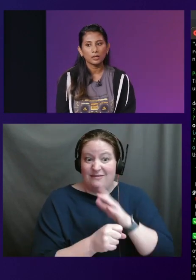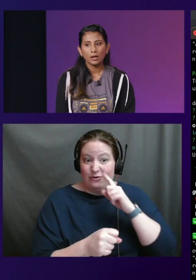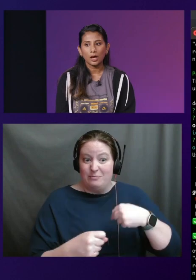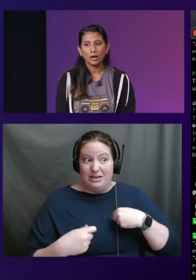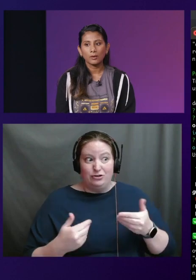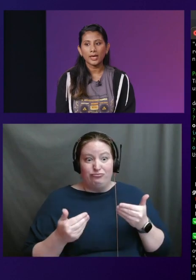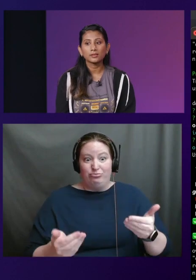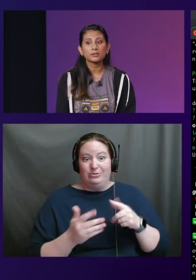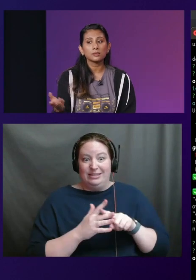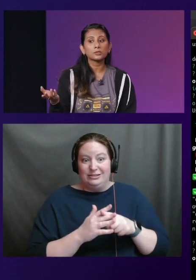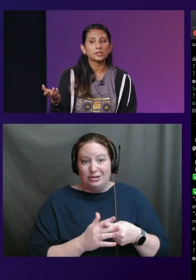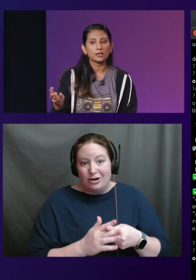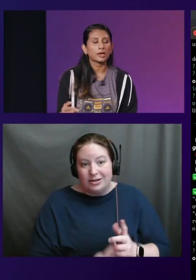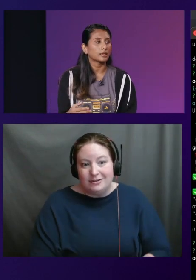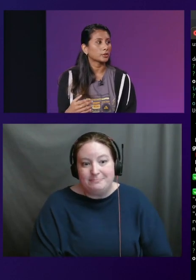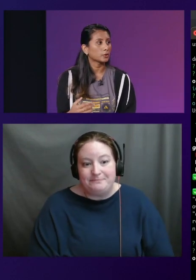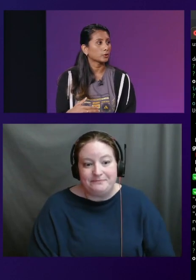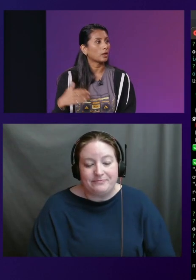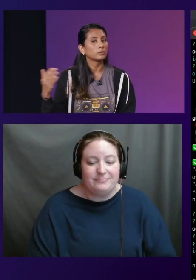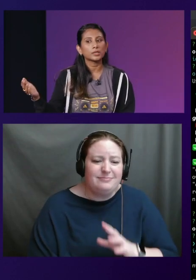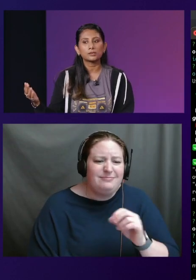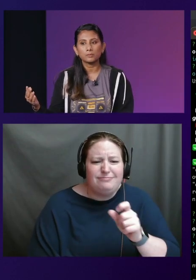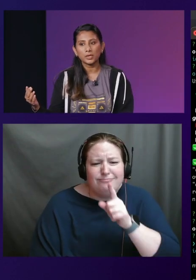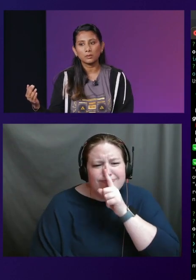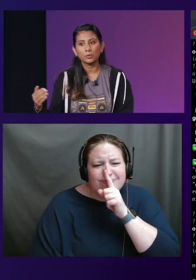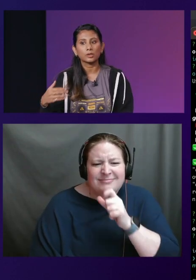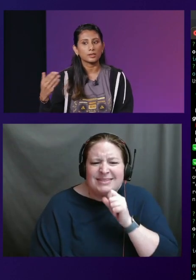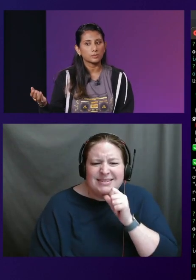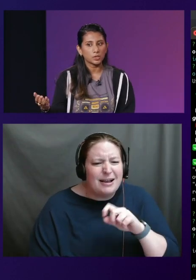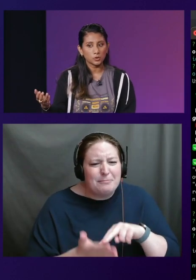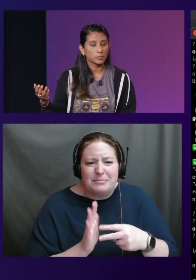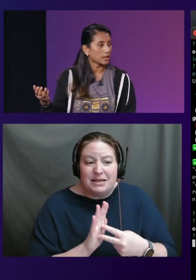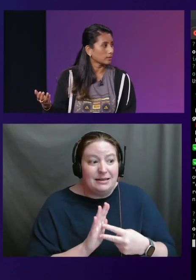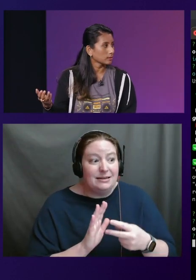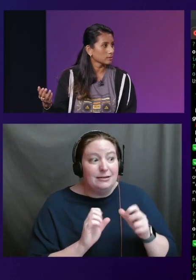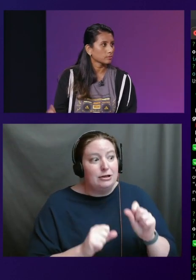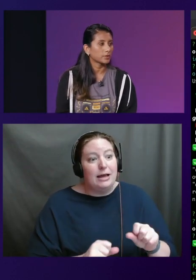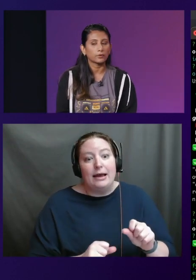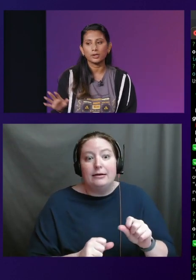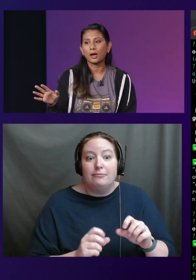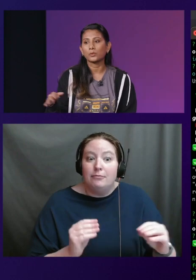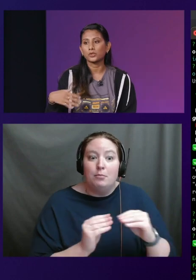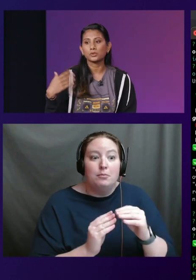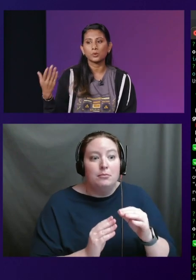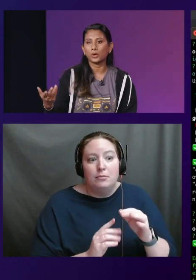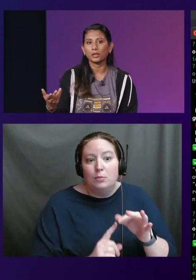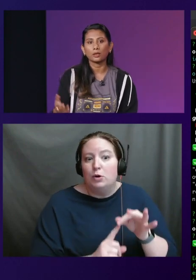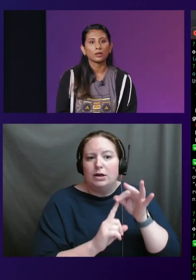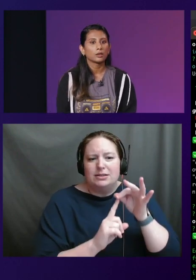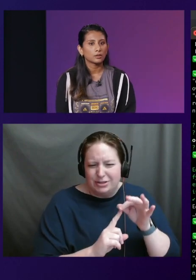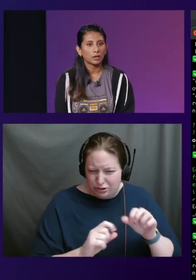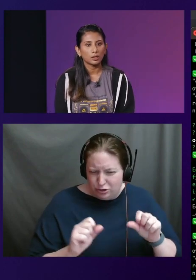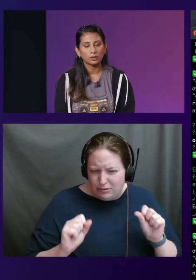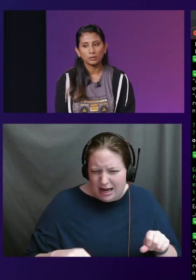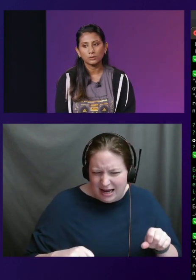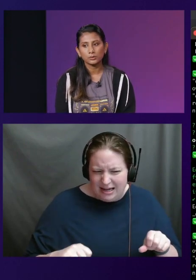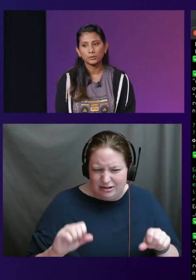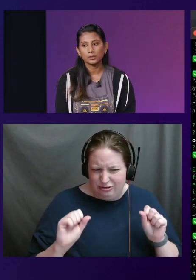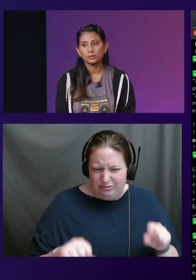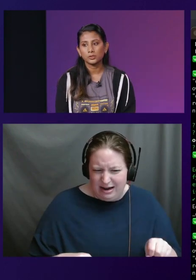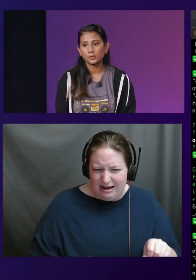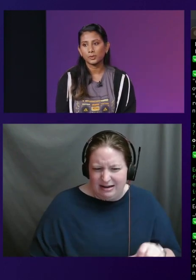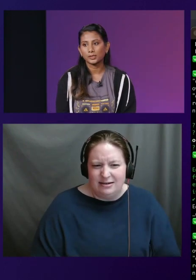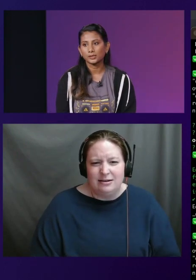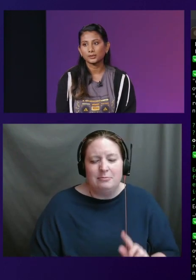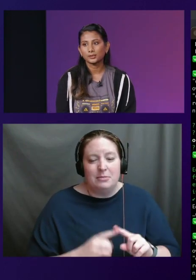said. And this isn't to say that you can always make more customization behind this, but for now, we're just going to